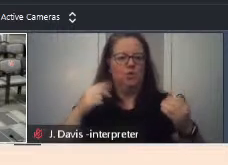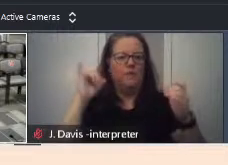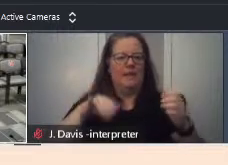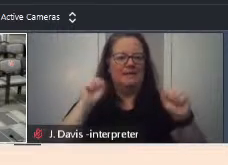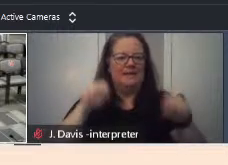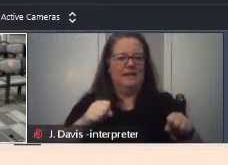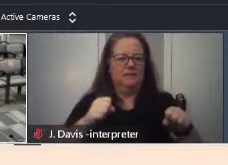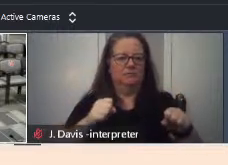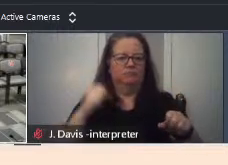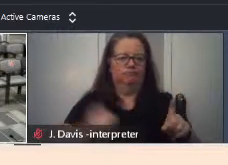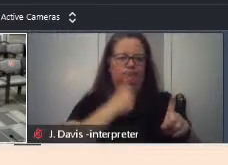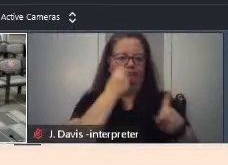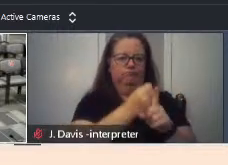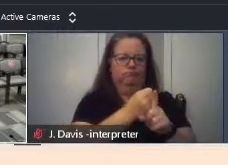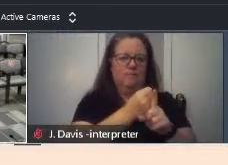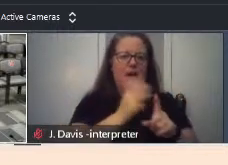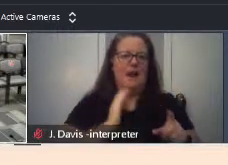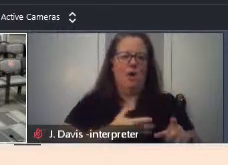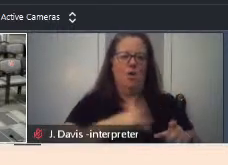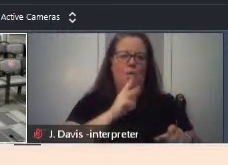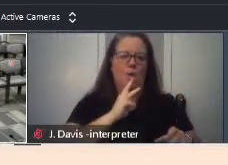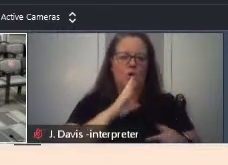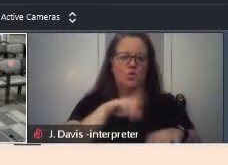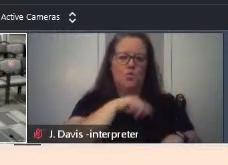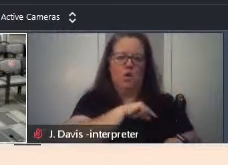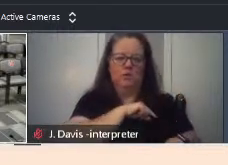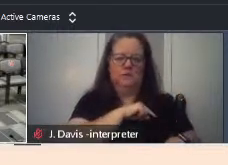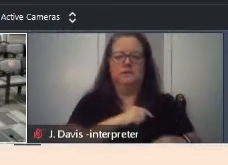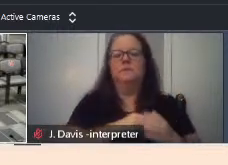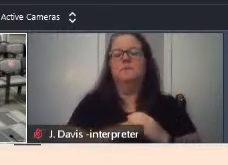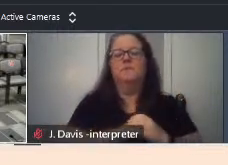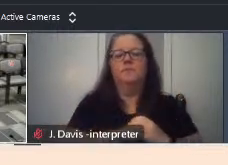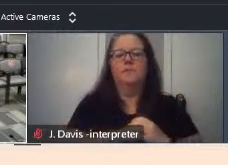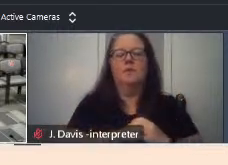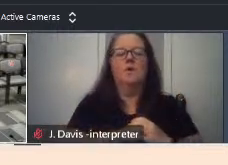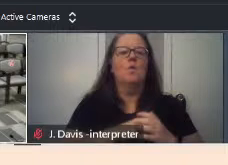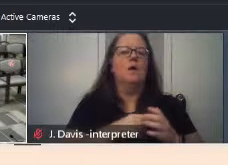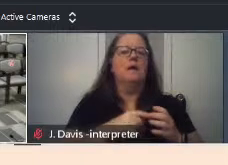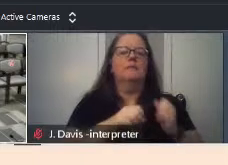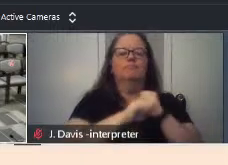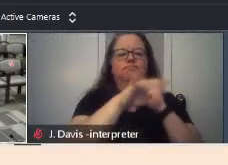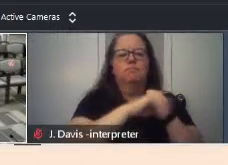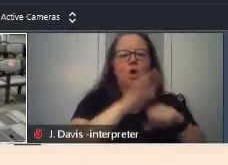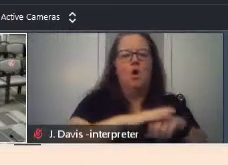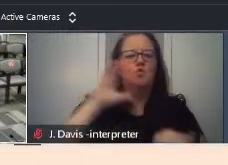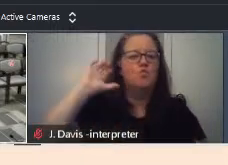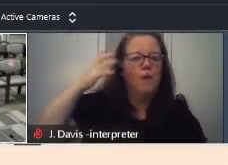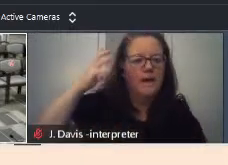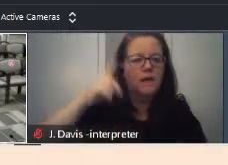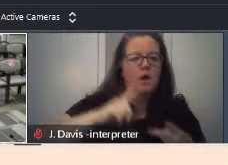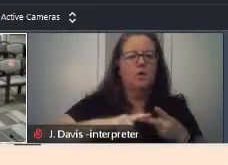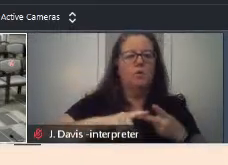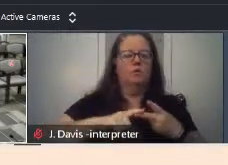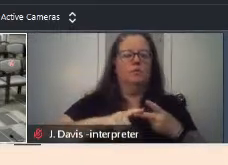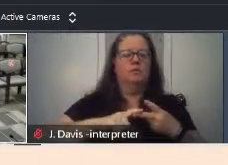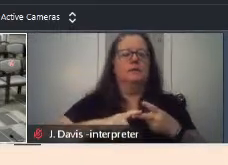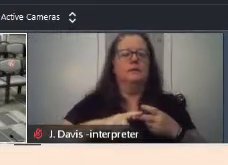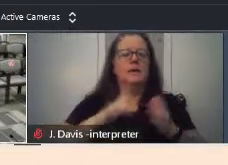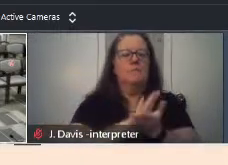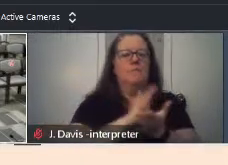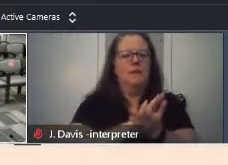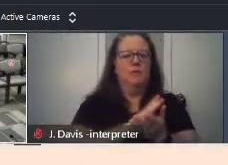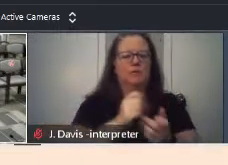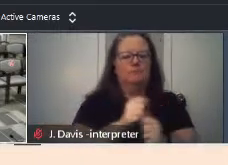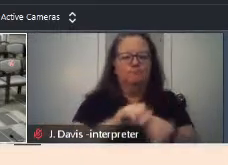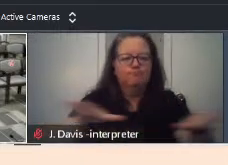also impact water quality. So we also do radio spots. We bill stuffers and things like that to explain, common things that people